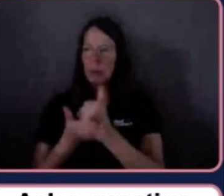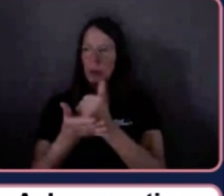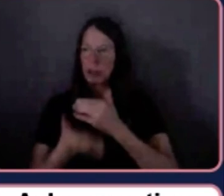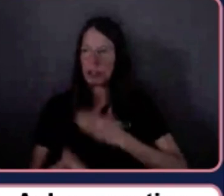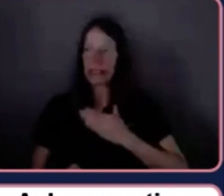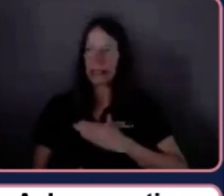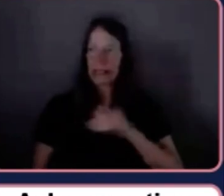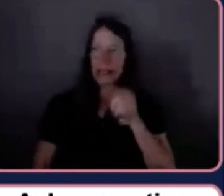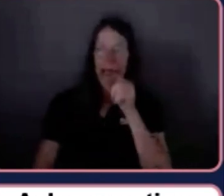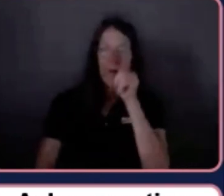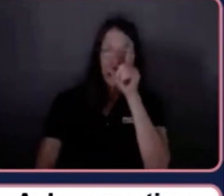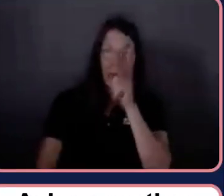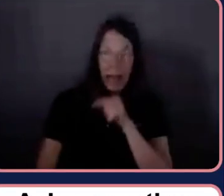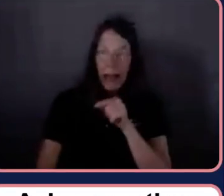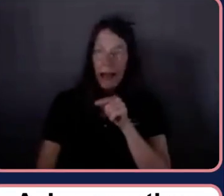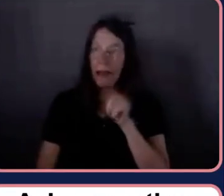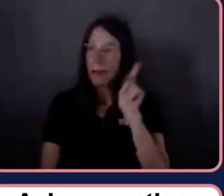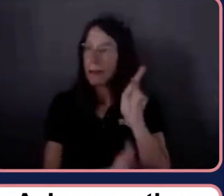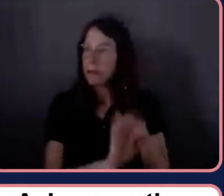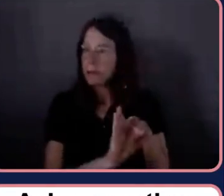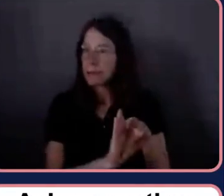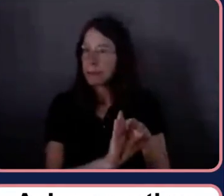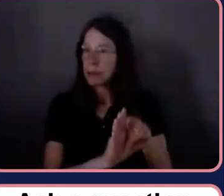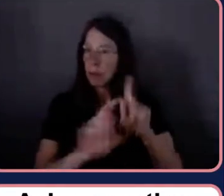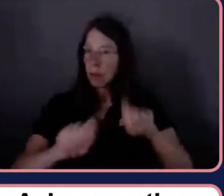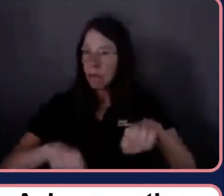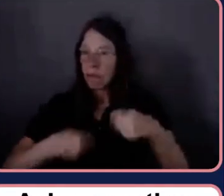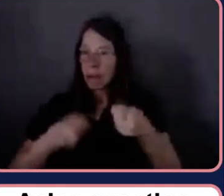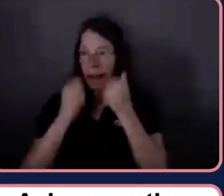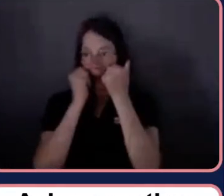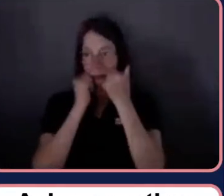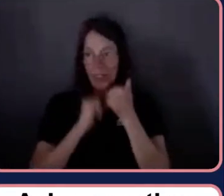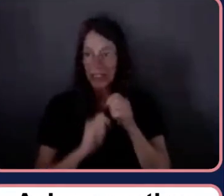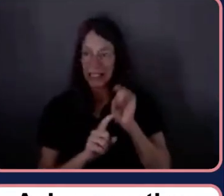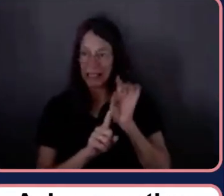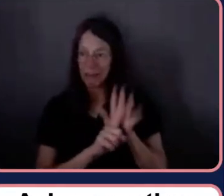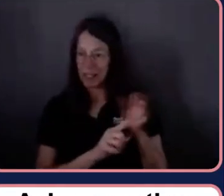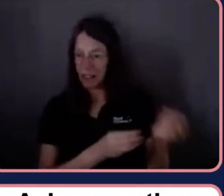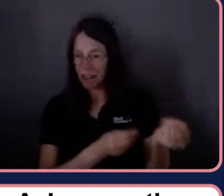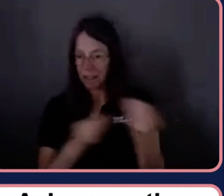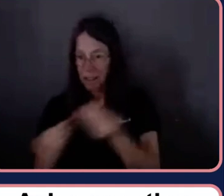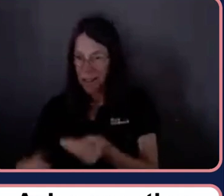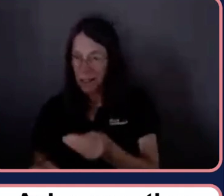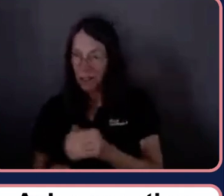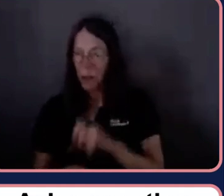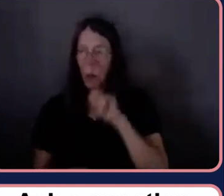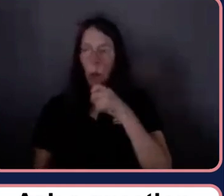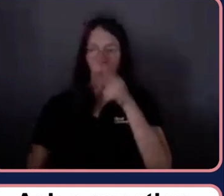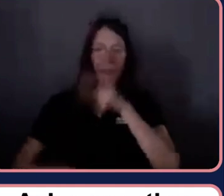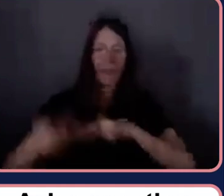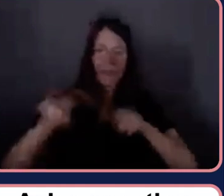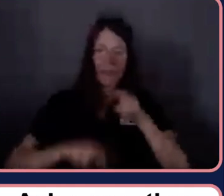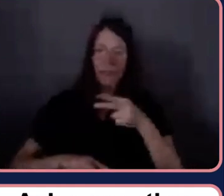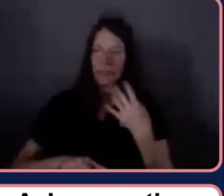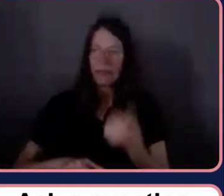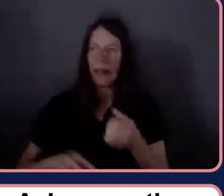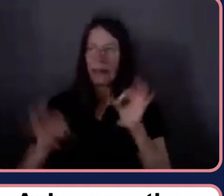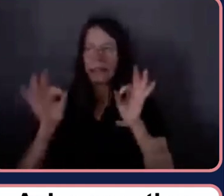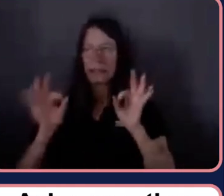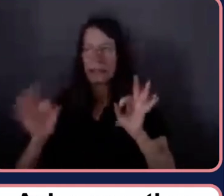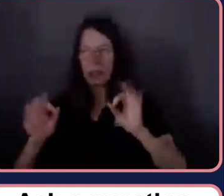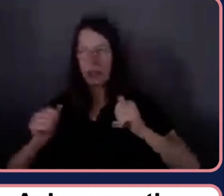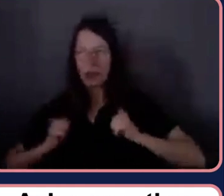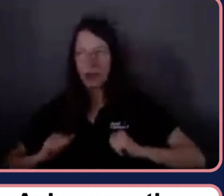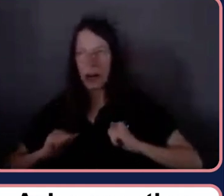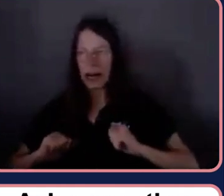of this process? Will the assessors have any special training and/or qualifications? And how are the needs assessments completed